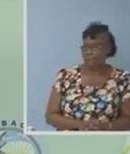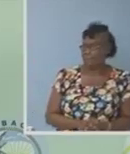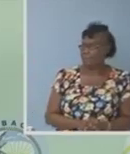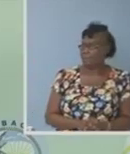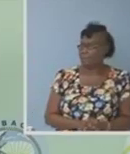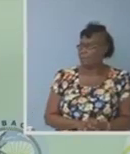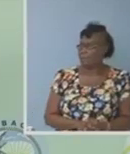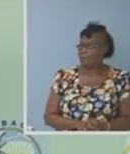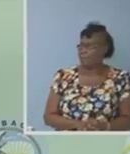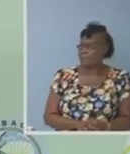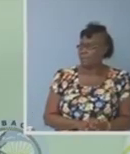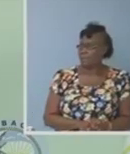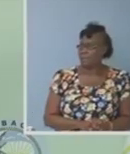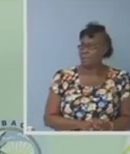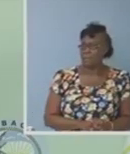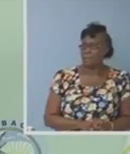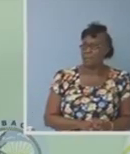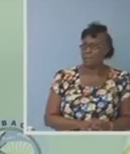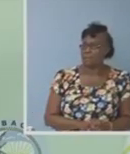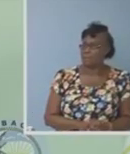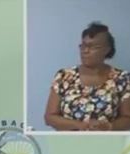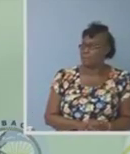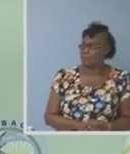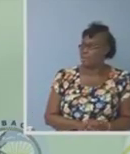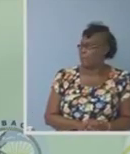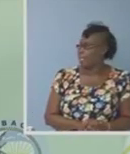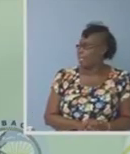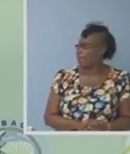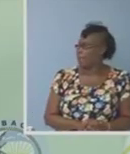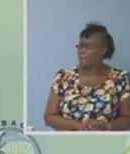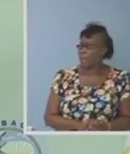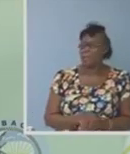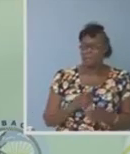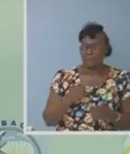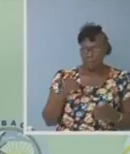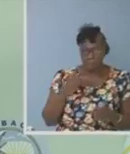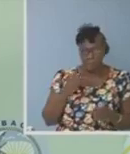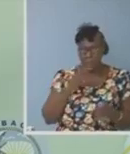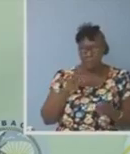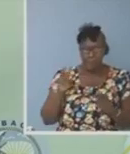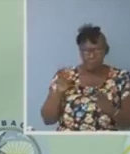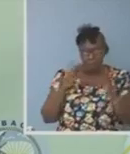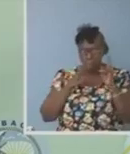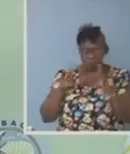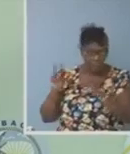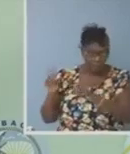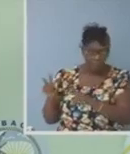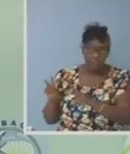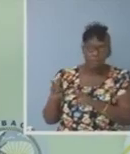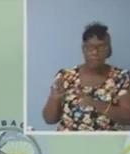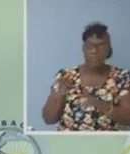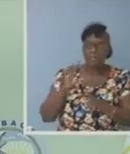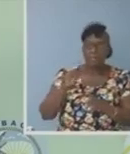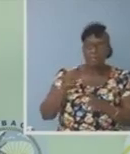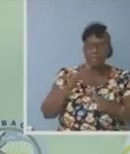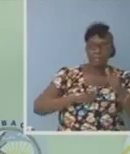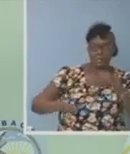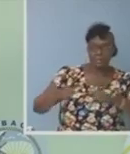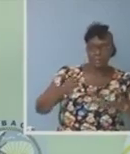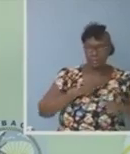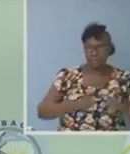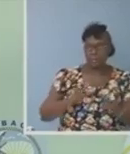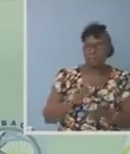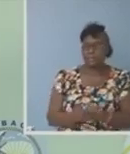in terms of the price gouging, and we will take the necessary action. As it relates to